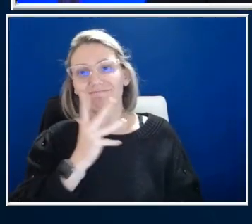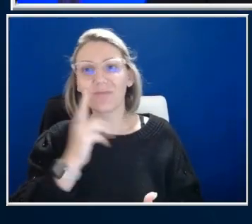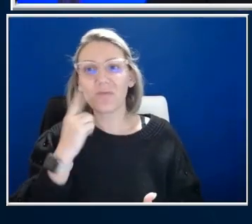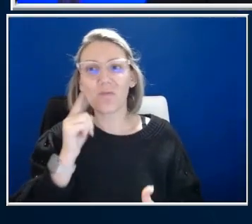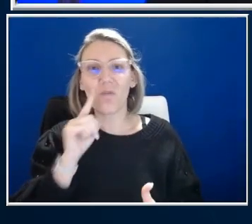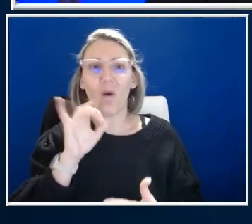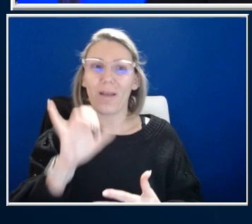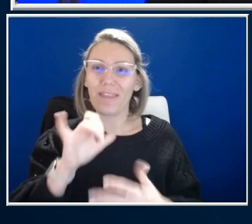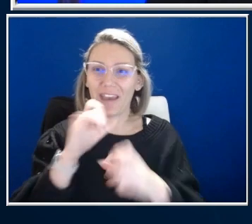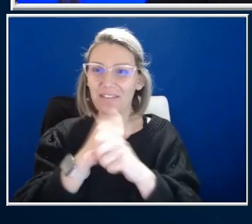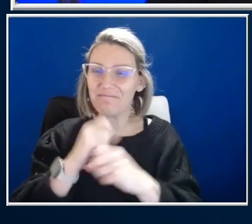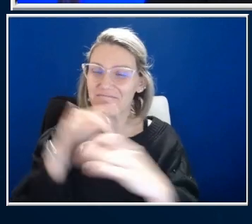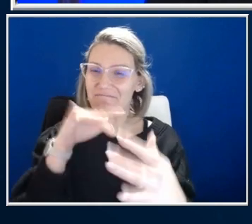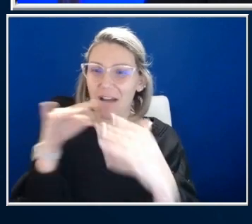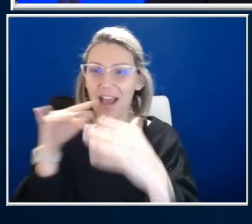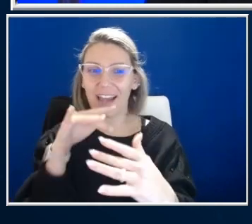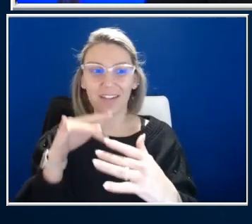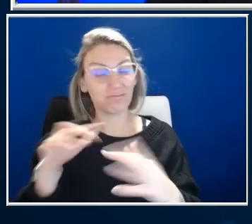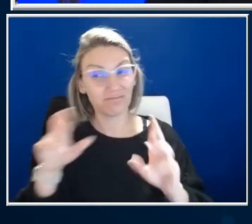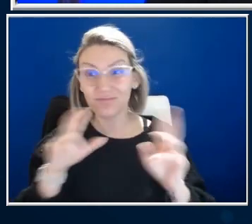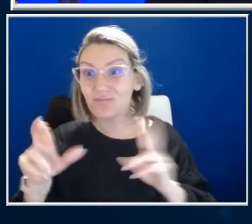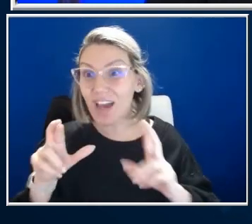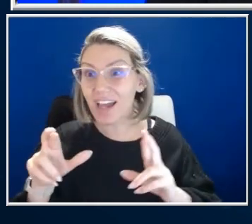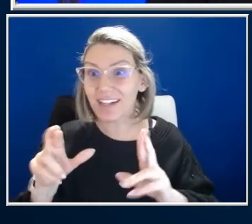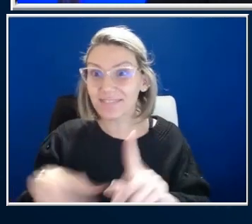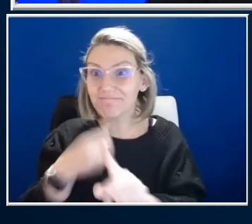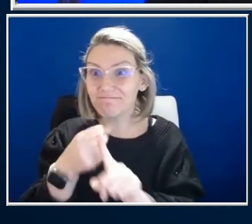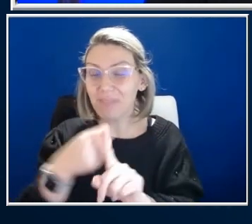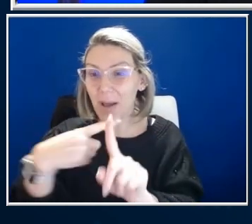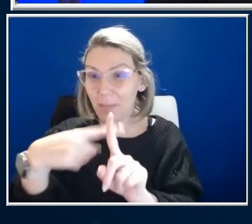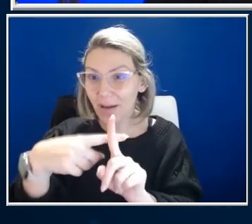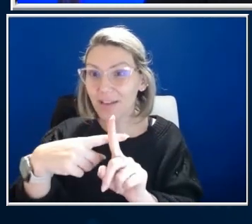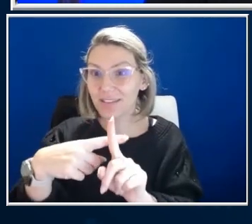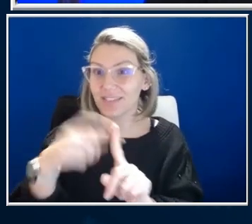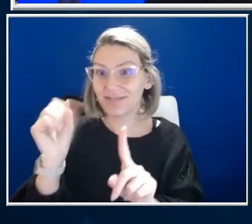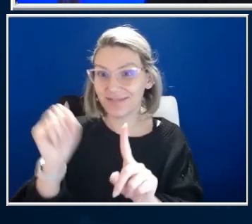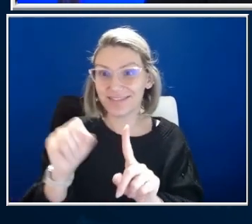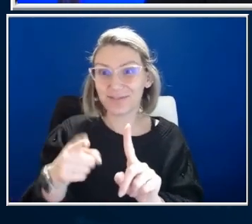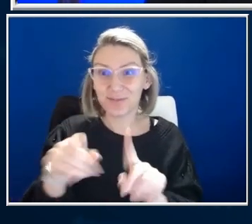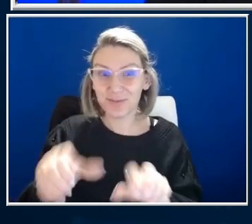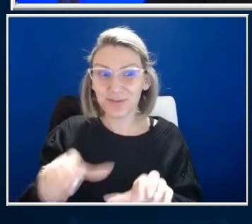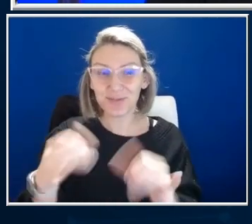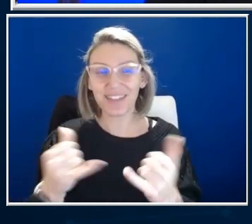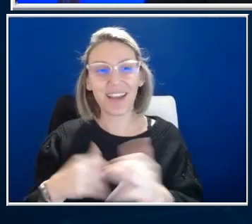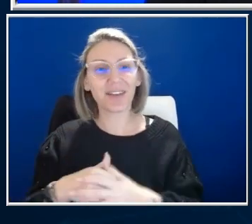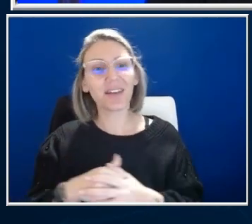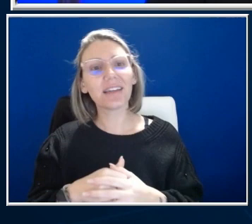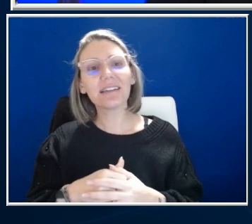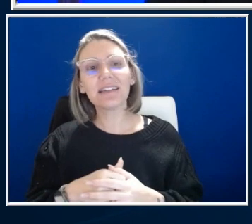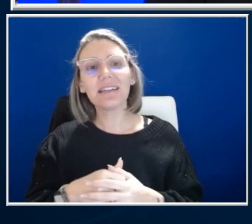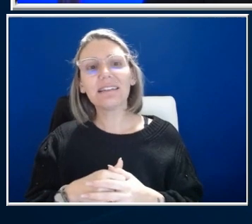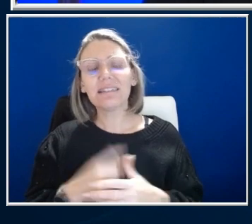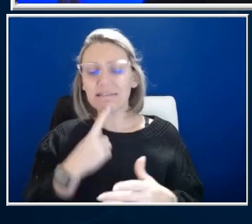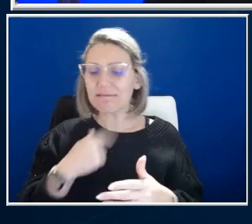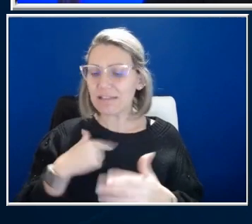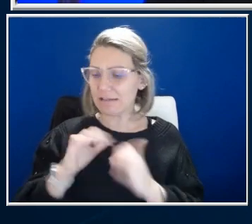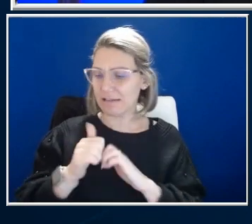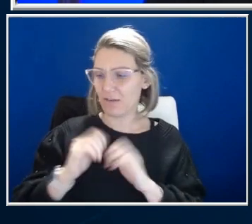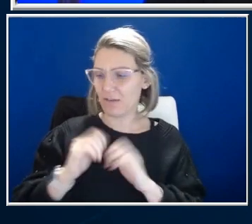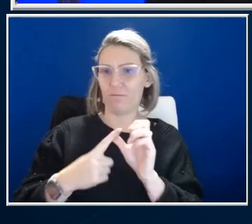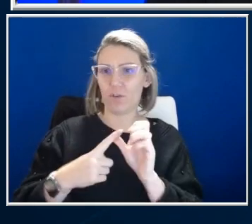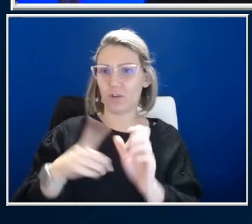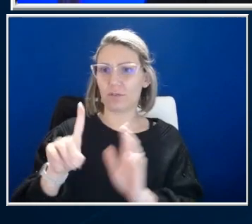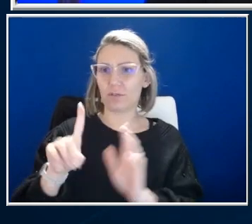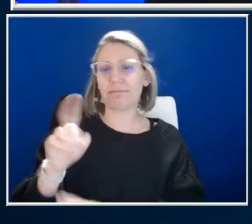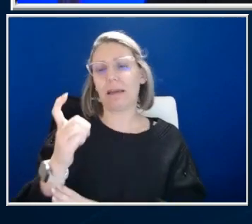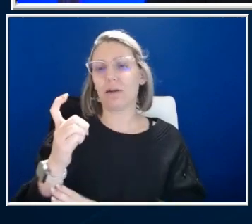the plate and make a difference, which is what you're doing now. Tell us, though, how you were first diagnosed with cancer. Yolanda, did you